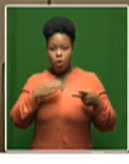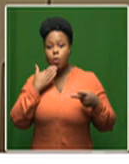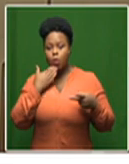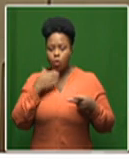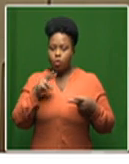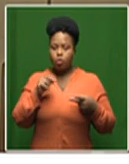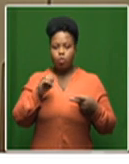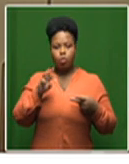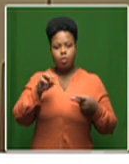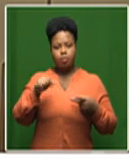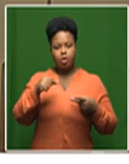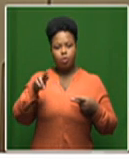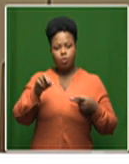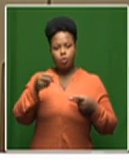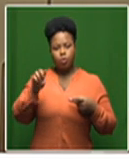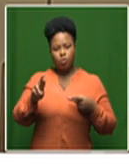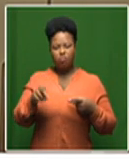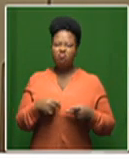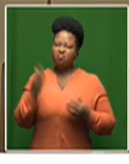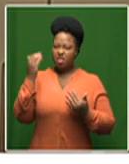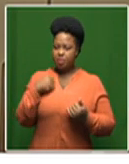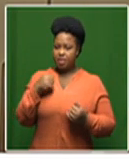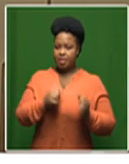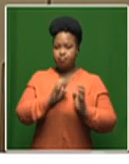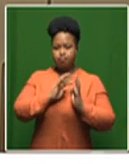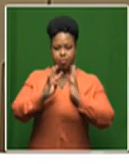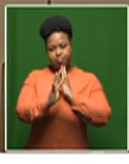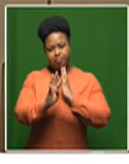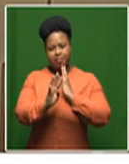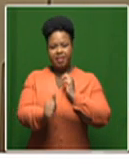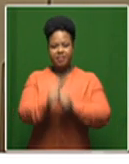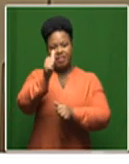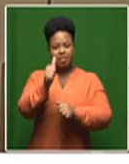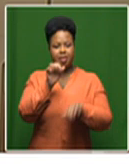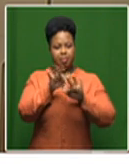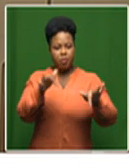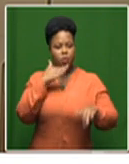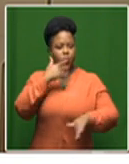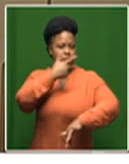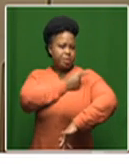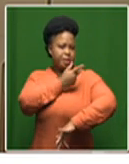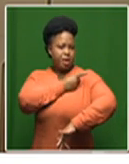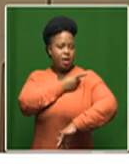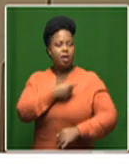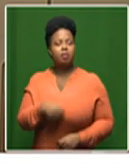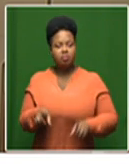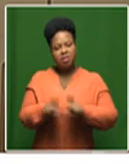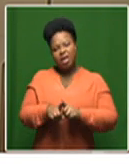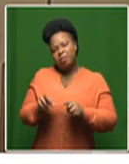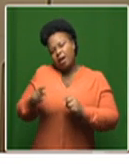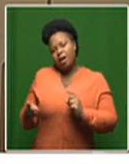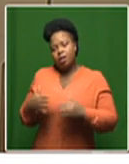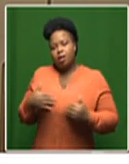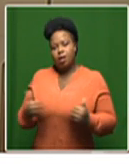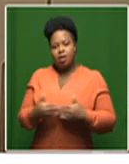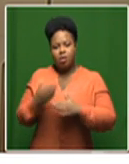Nomagugu Simelane, are expected to be the first people among legends of healthcare workers who will be receiving